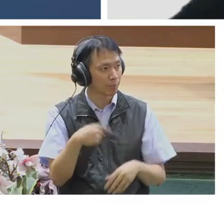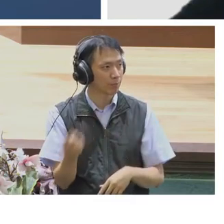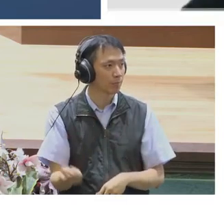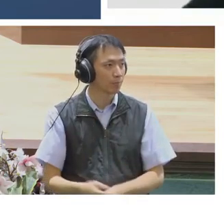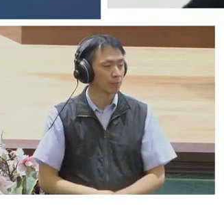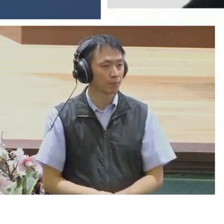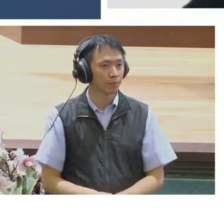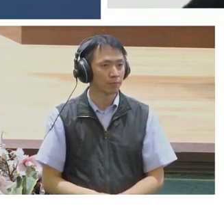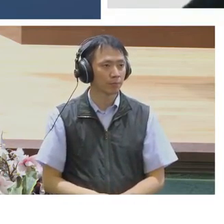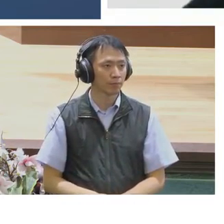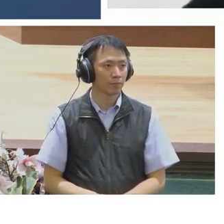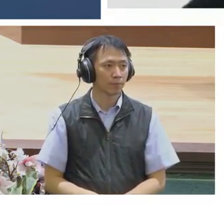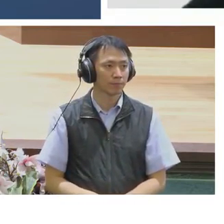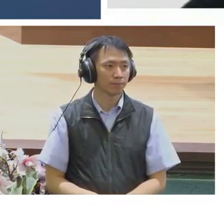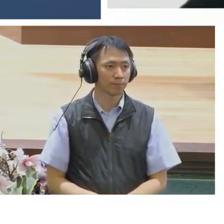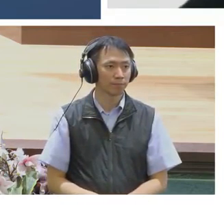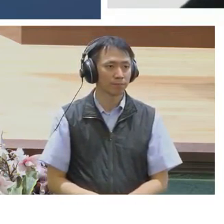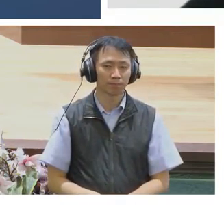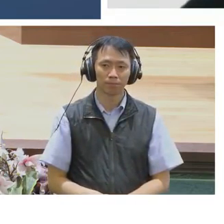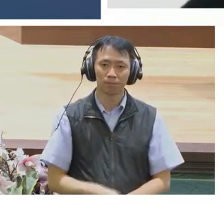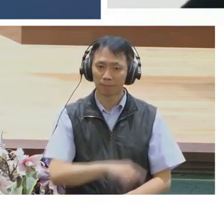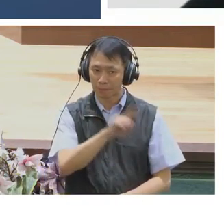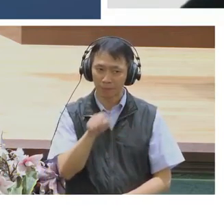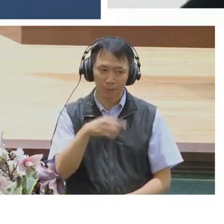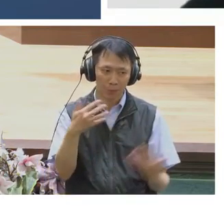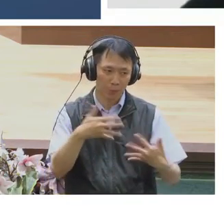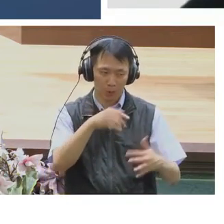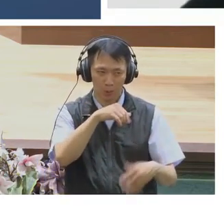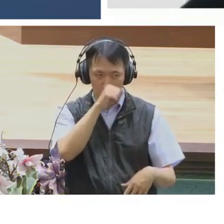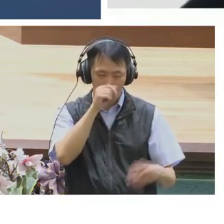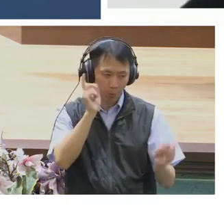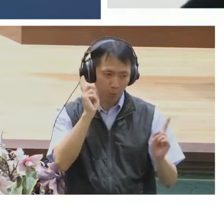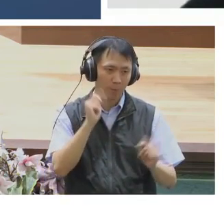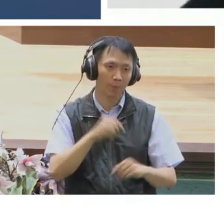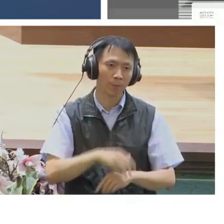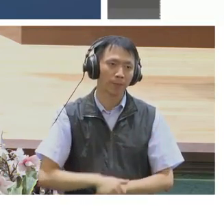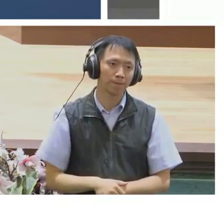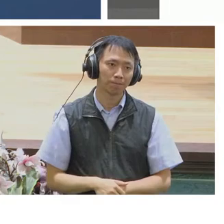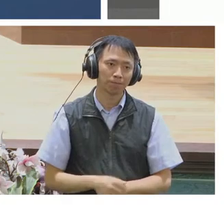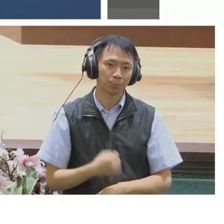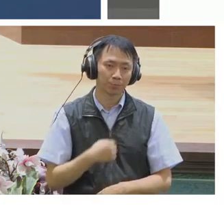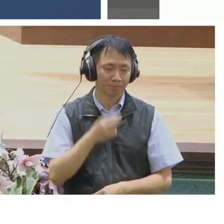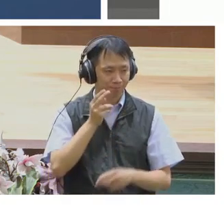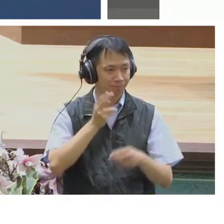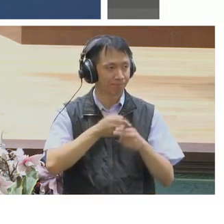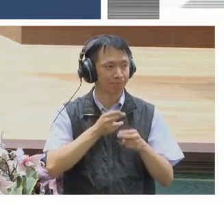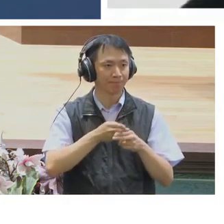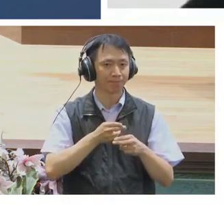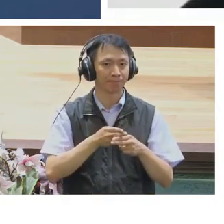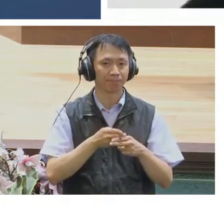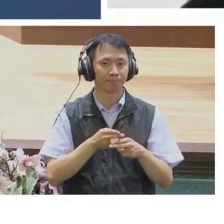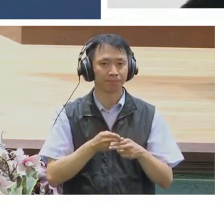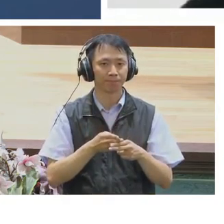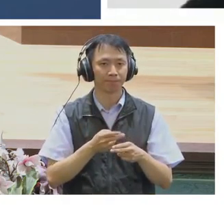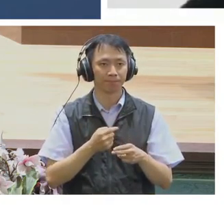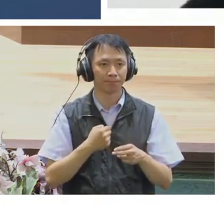I think these are very interesting questions, and I believe that our project